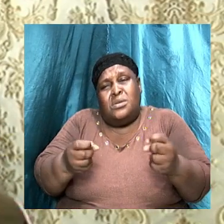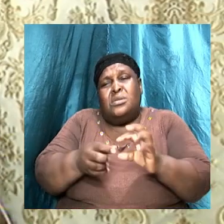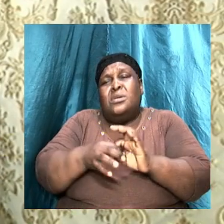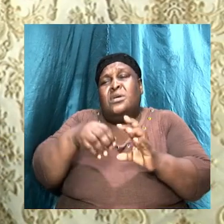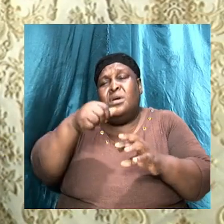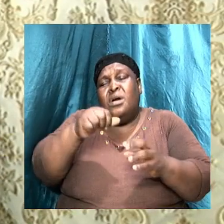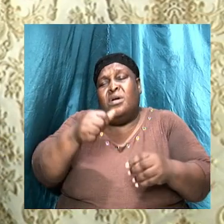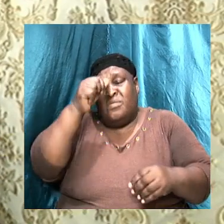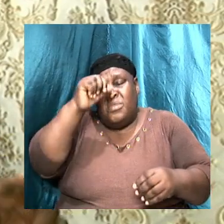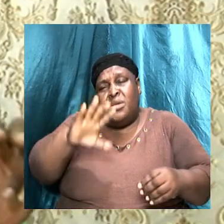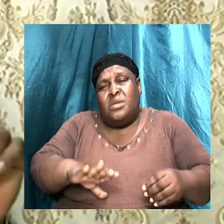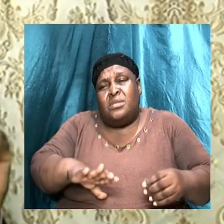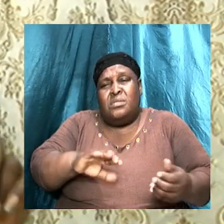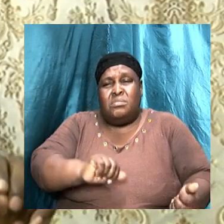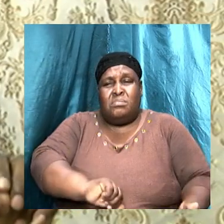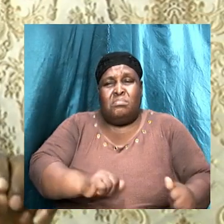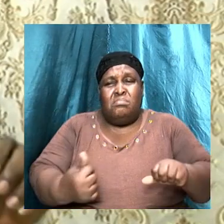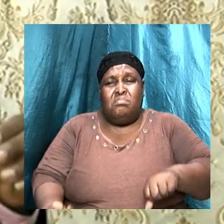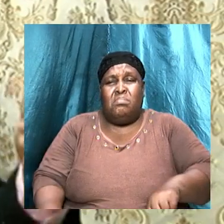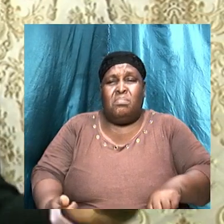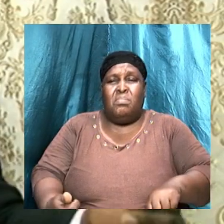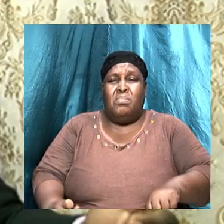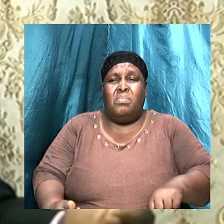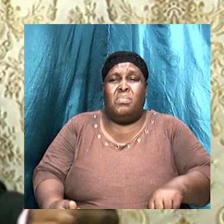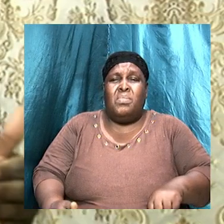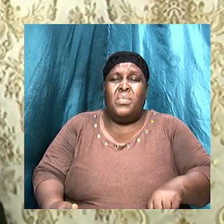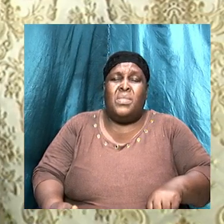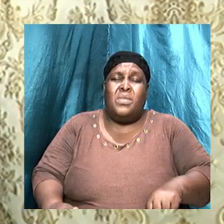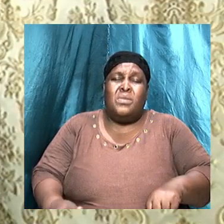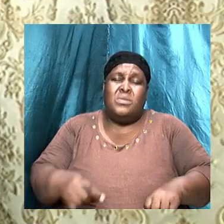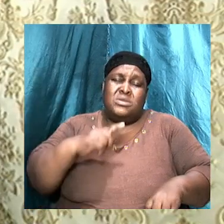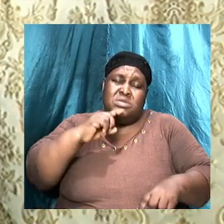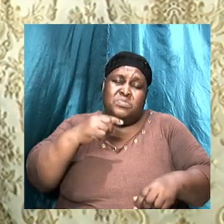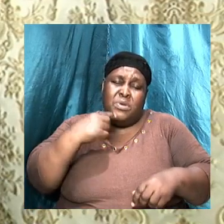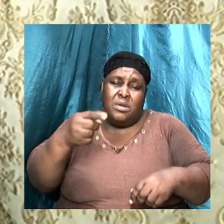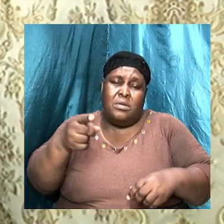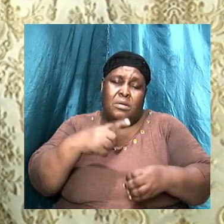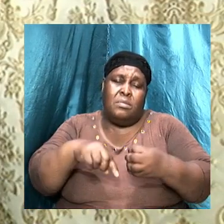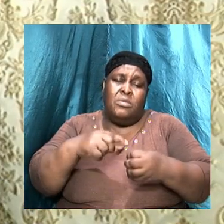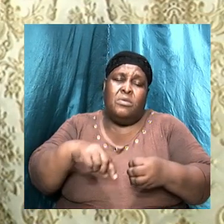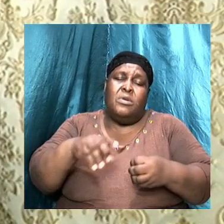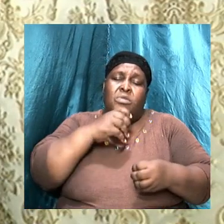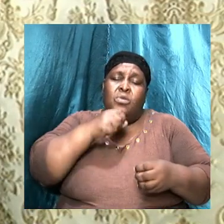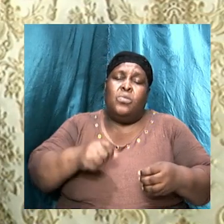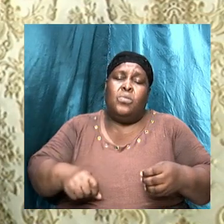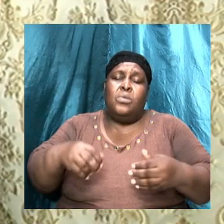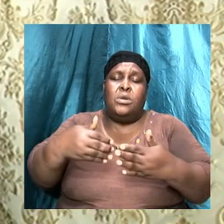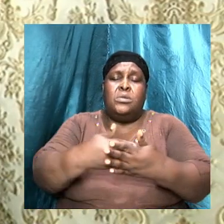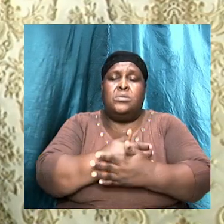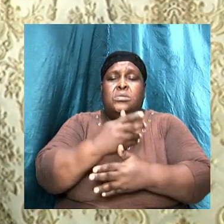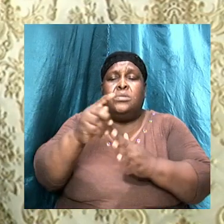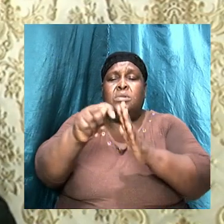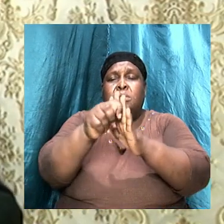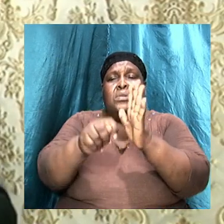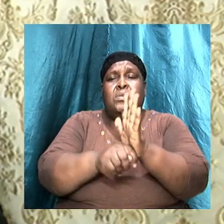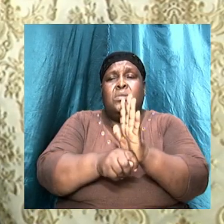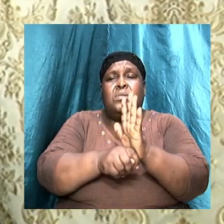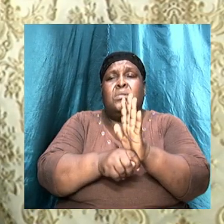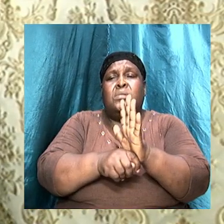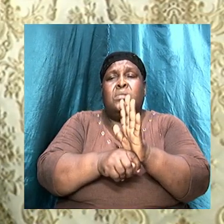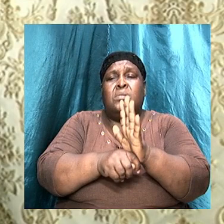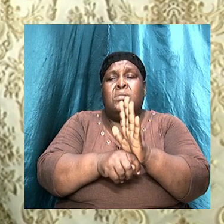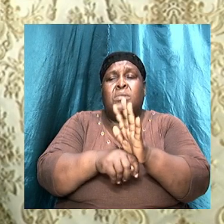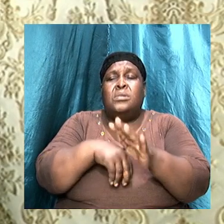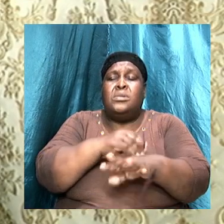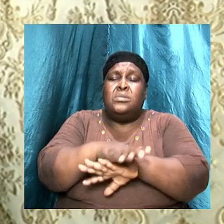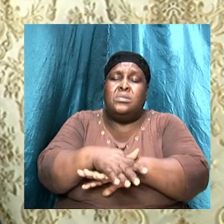which we did last week, we talk about it from the Old and from the New Testament. Amen. And tonight, as we get into